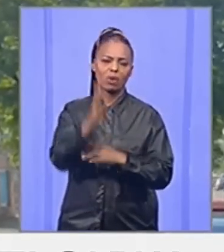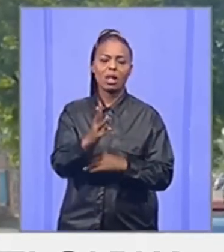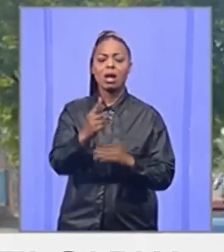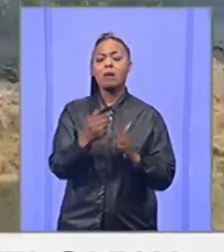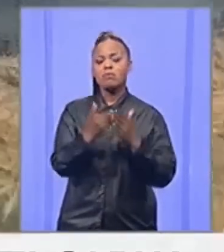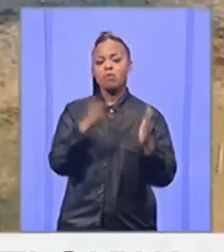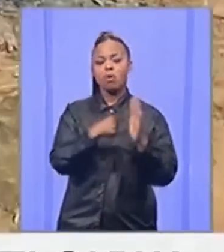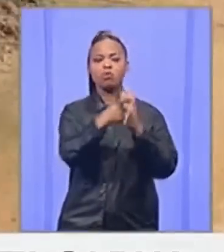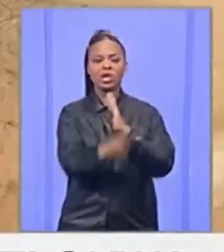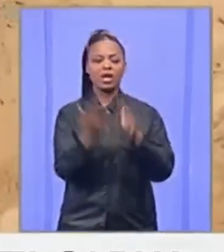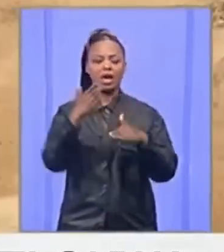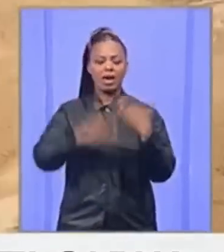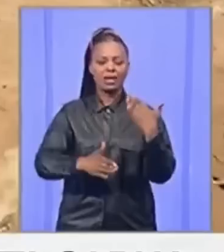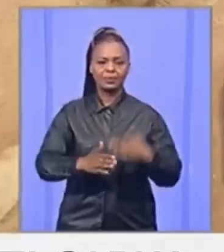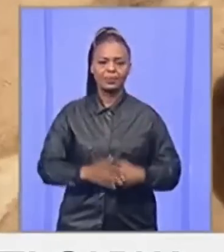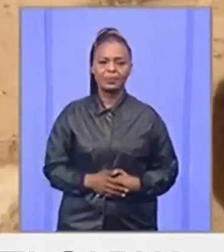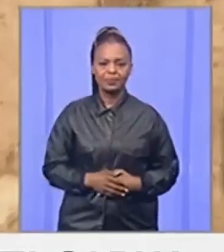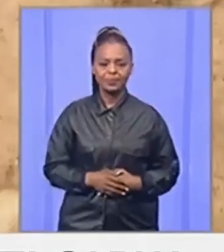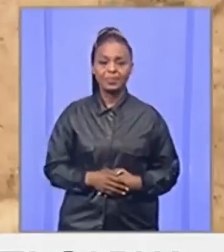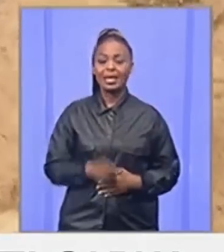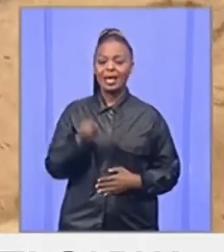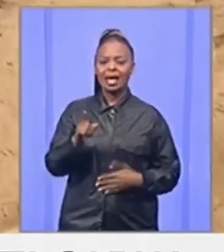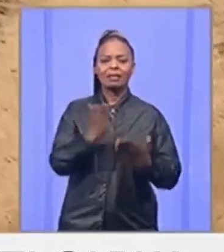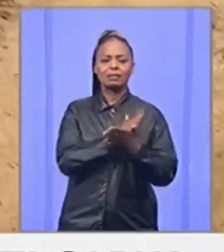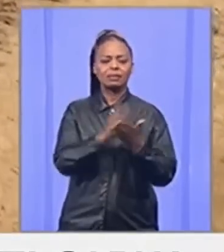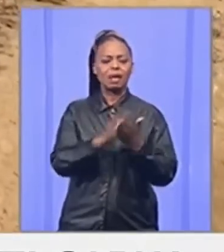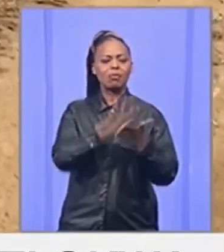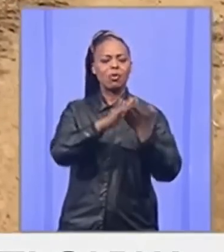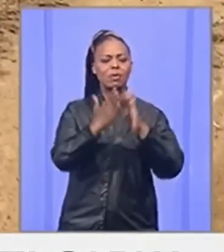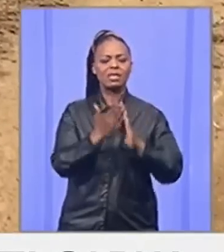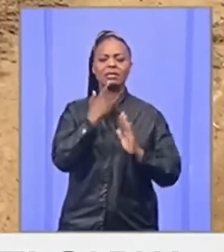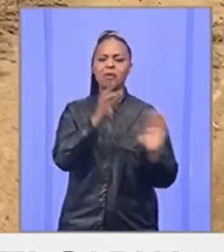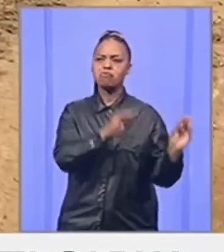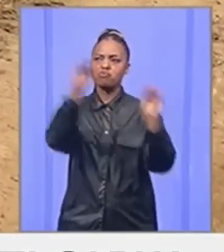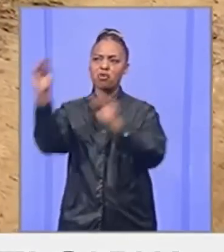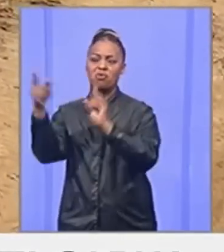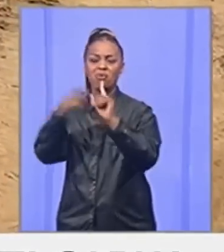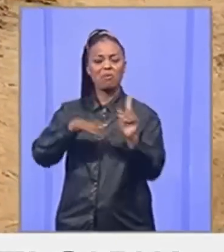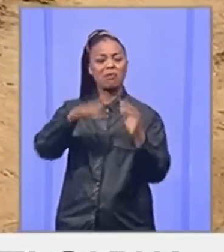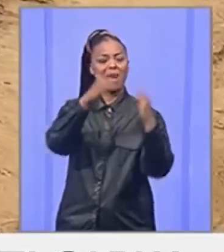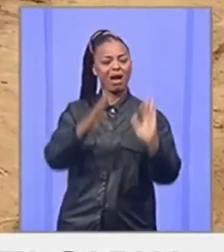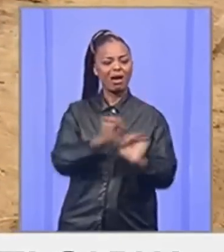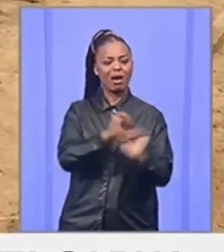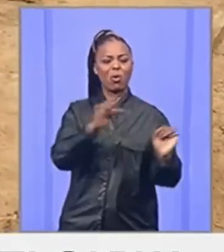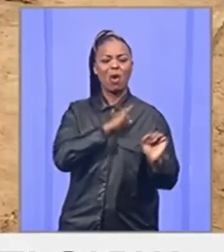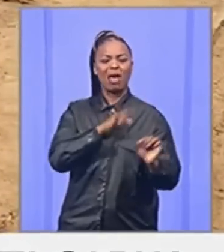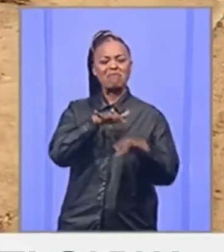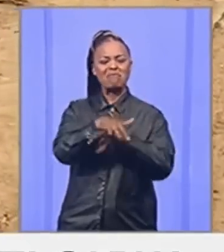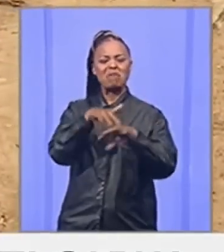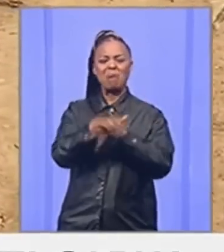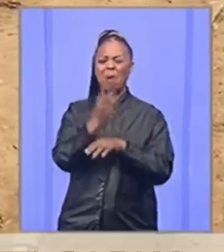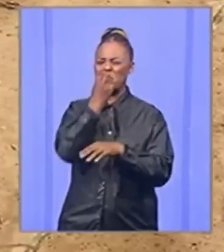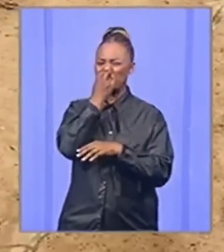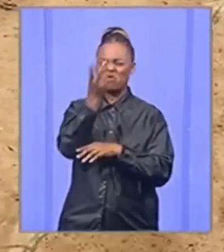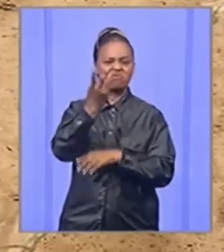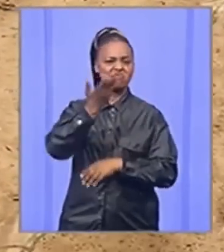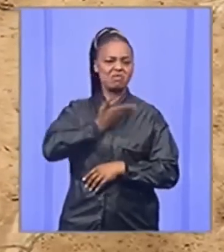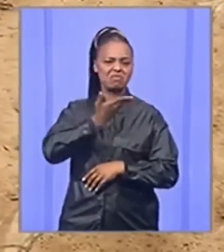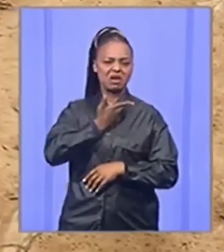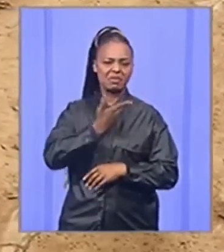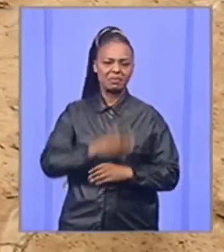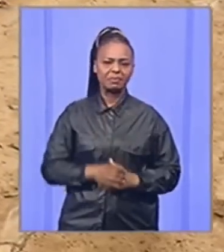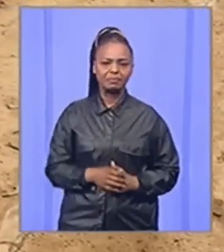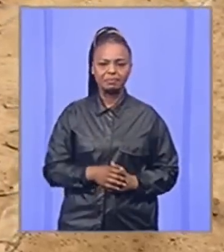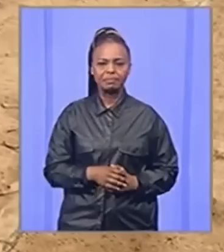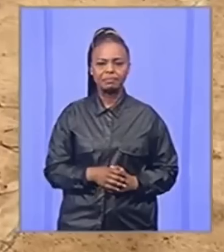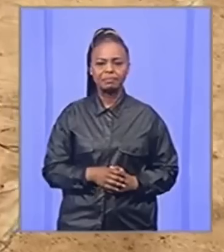ya sweswing. Ba bangwe ba badudi ba re ba hudugile malapeng a bona ka lebaka la monkgo wa kelela tshila. Ke Mahlatse Paladin, ditabeng